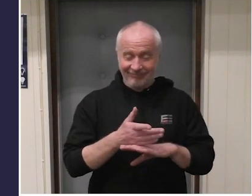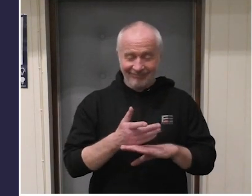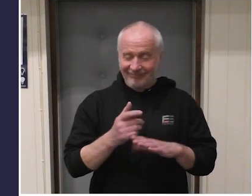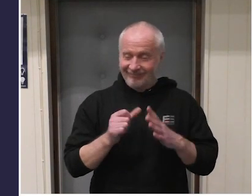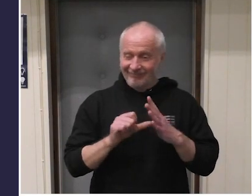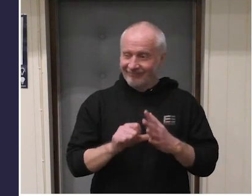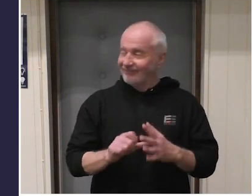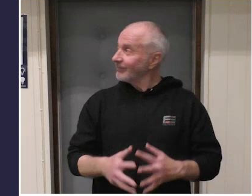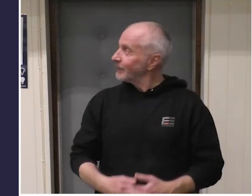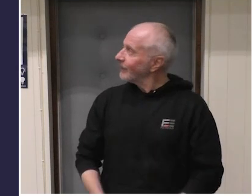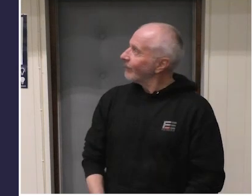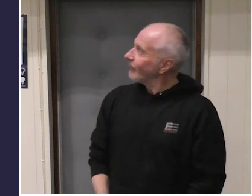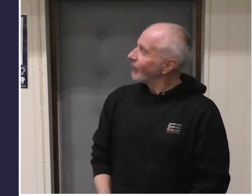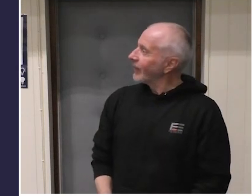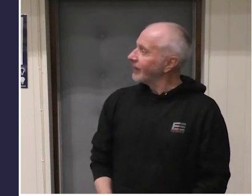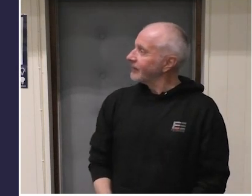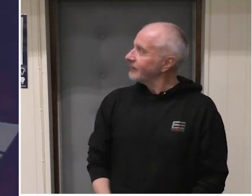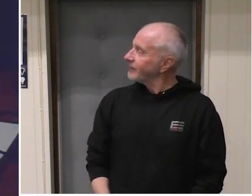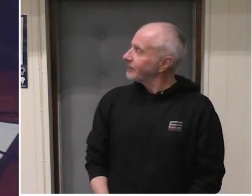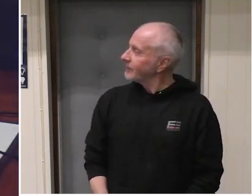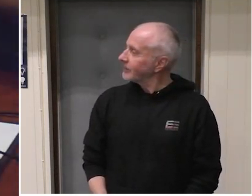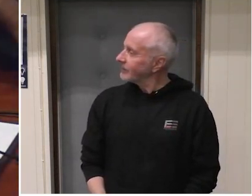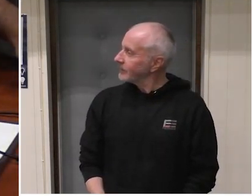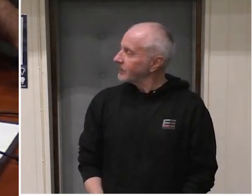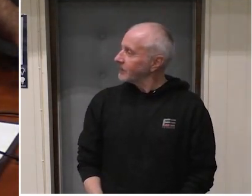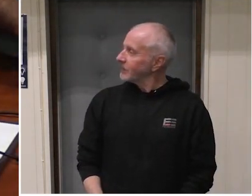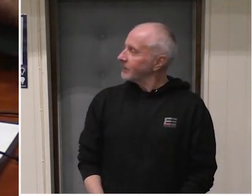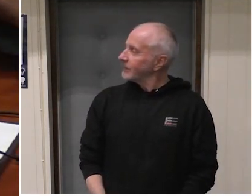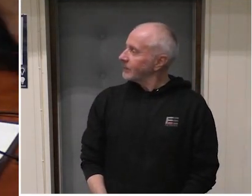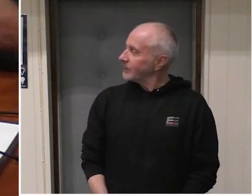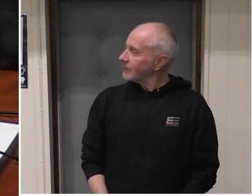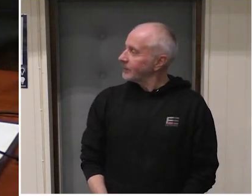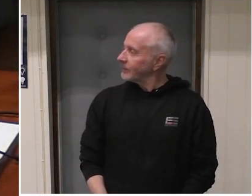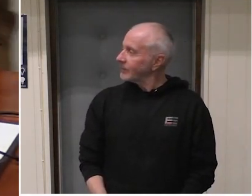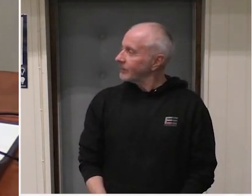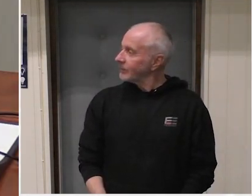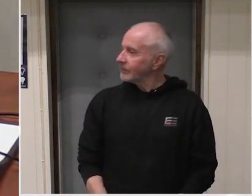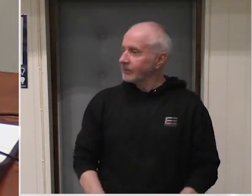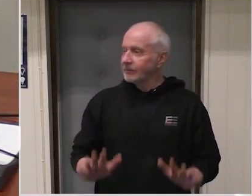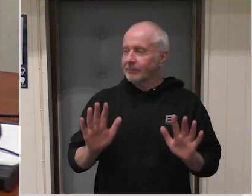Cool.